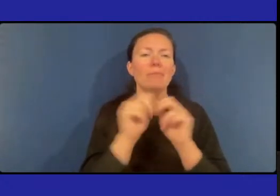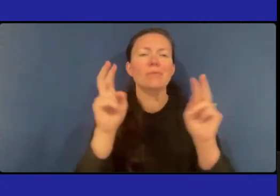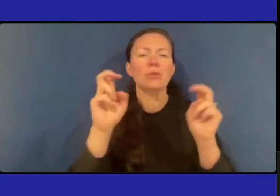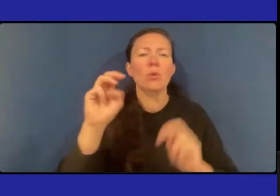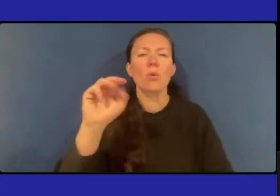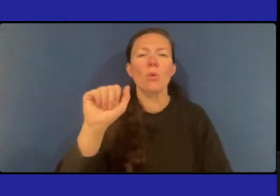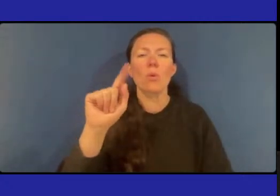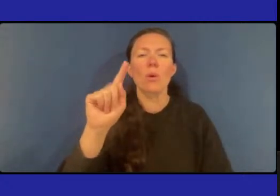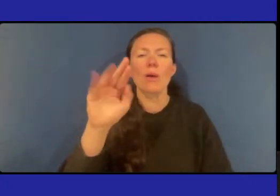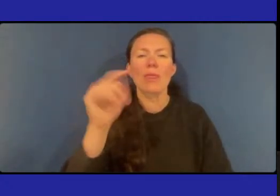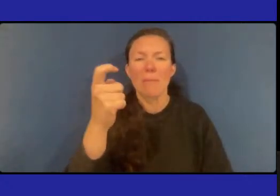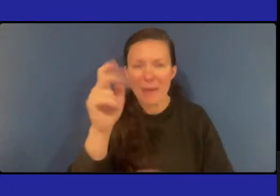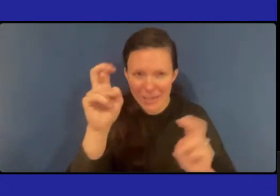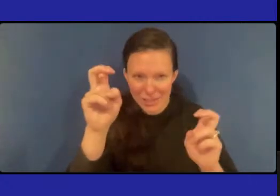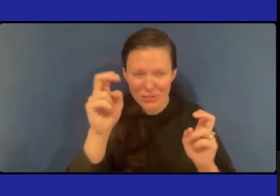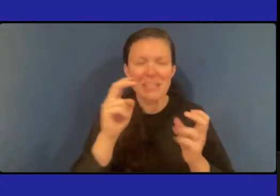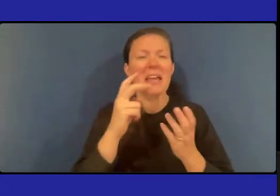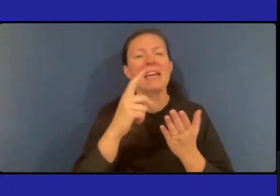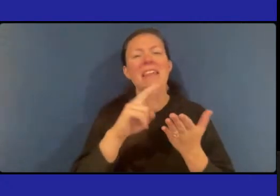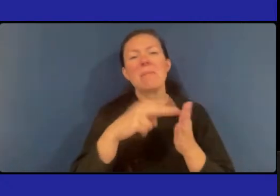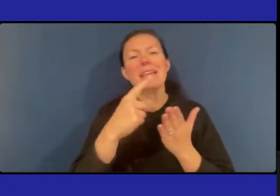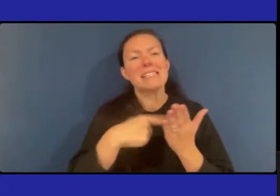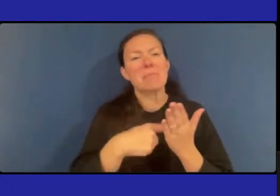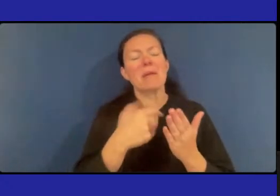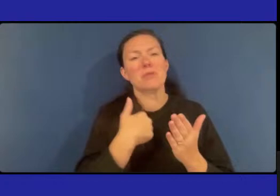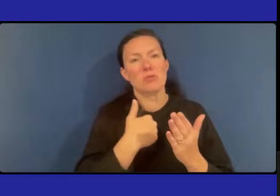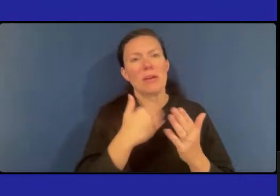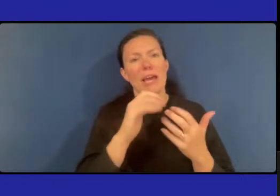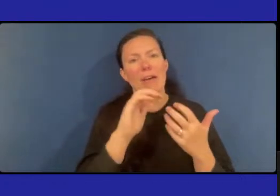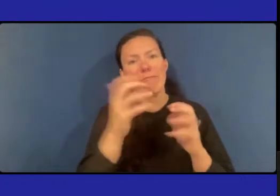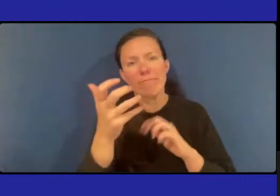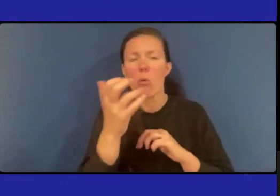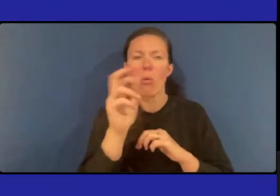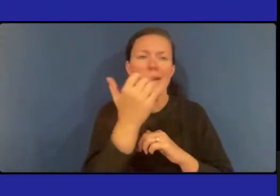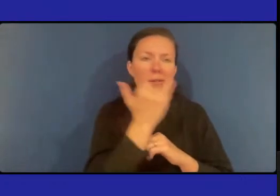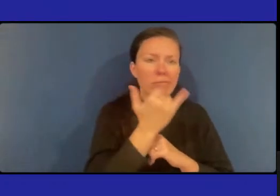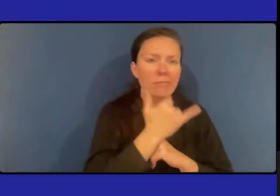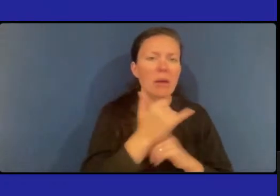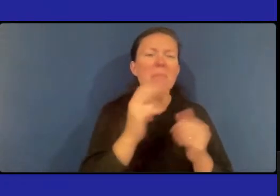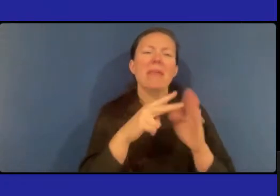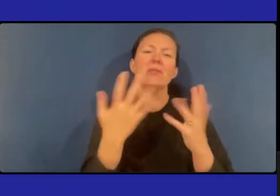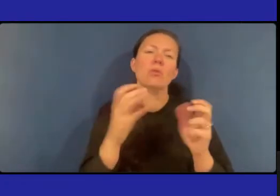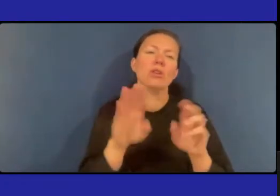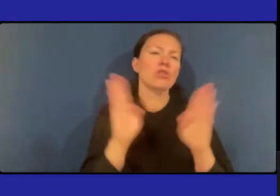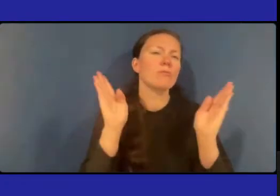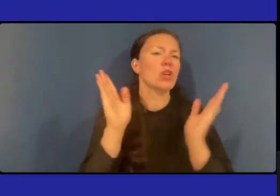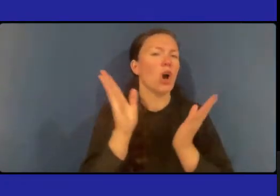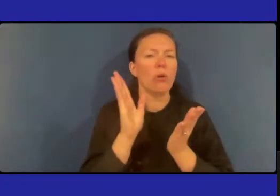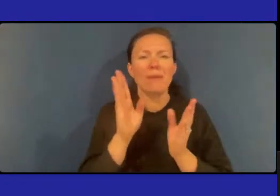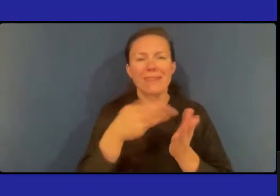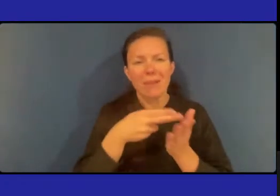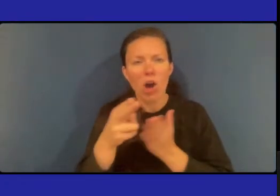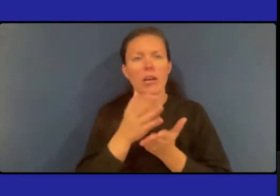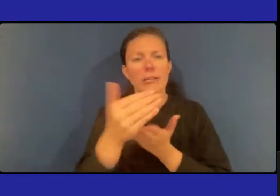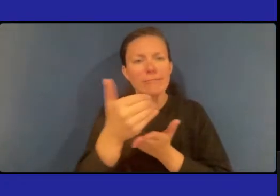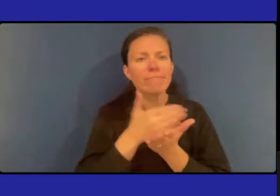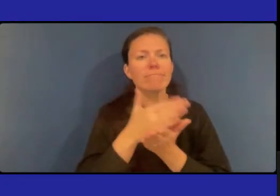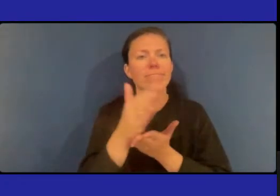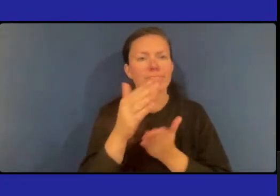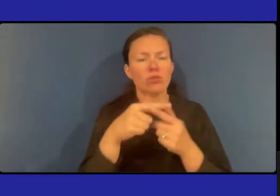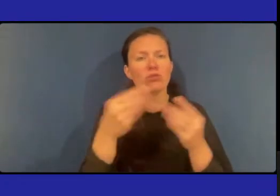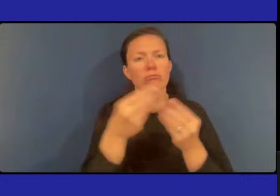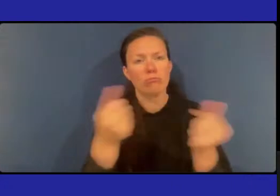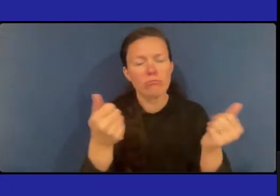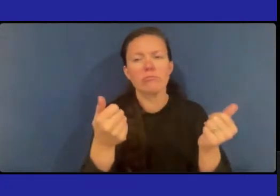that we occasionally have a glitch, but they want you to be open and honest about making repairs to those glitches, whether it be a question